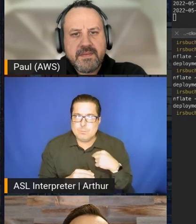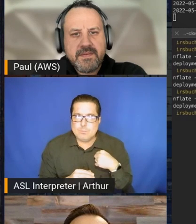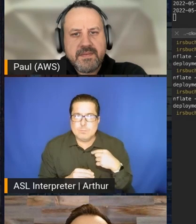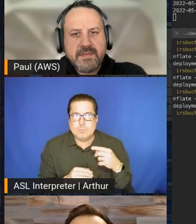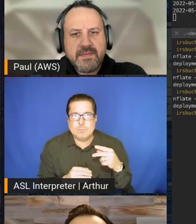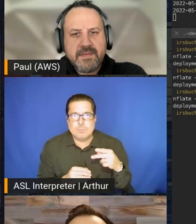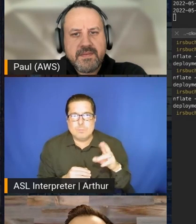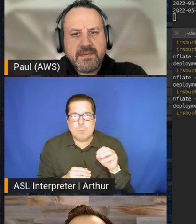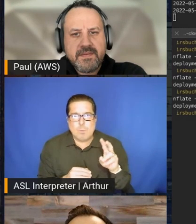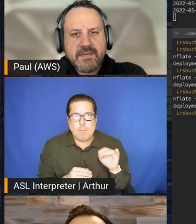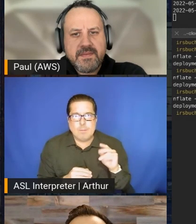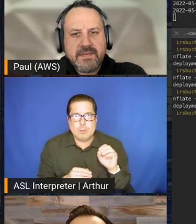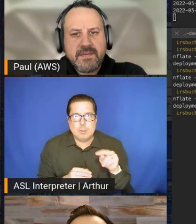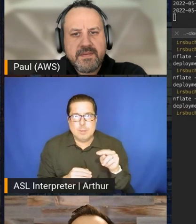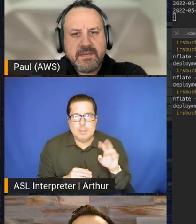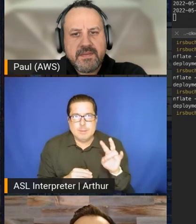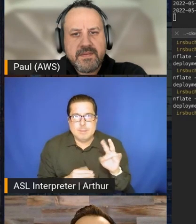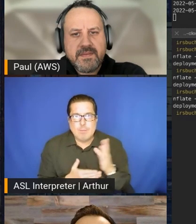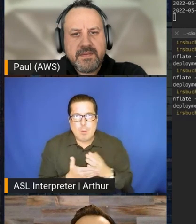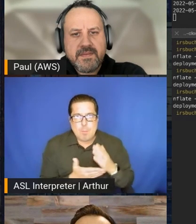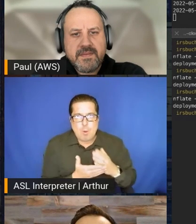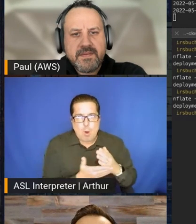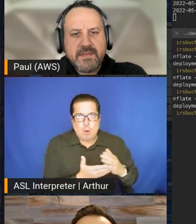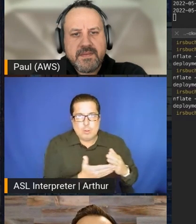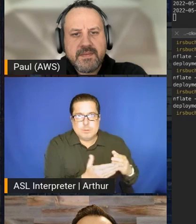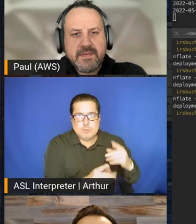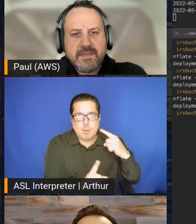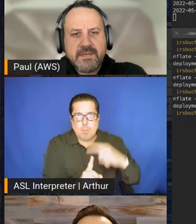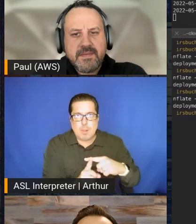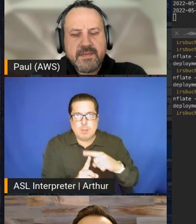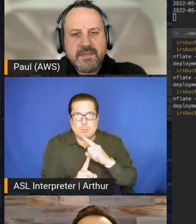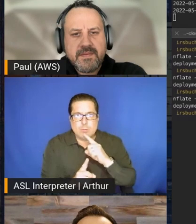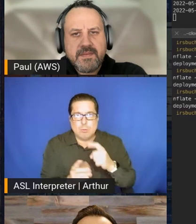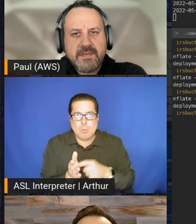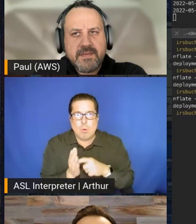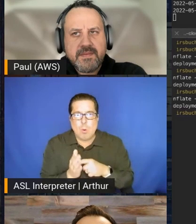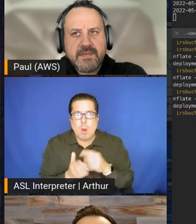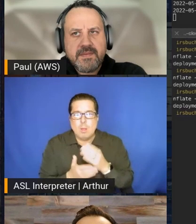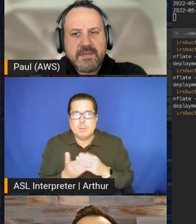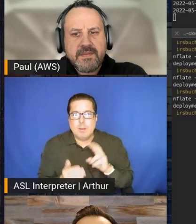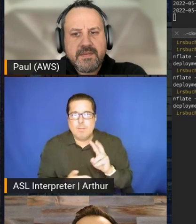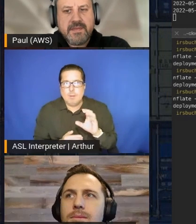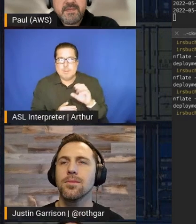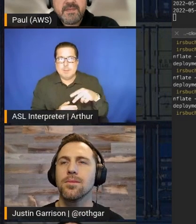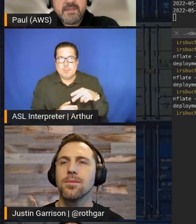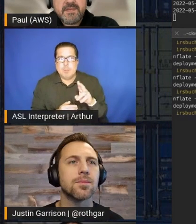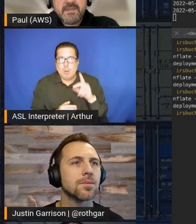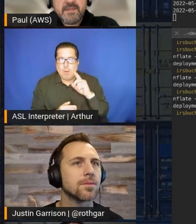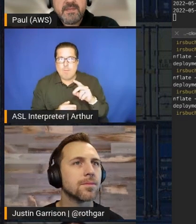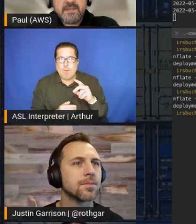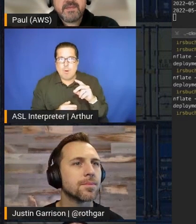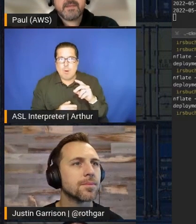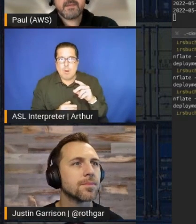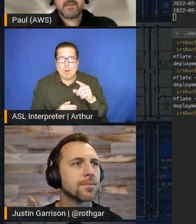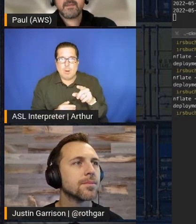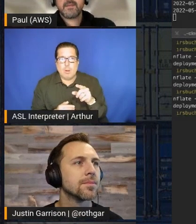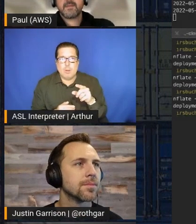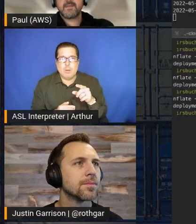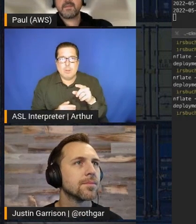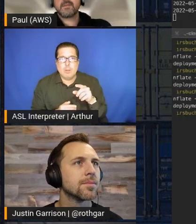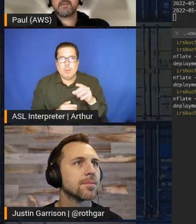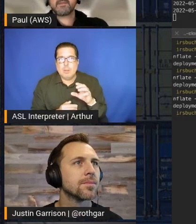7 parts, plus we require some vCPU for Kube proxy and AWS node. So